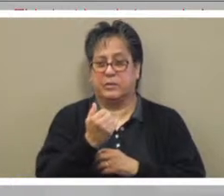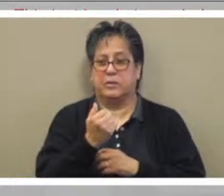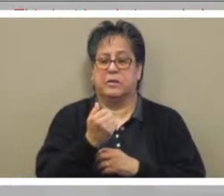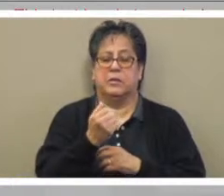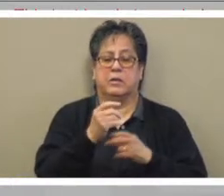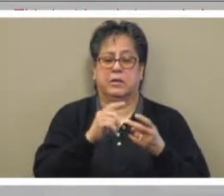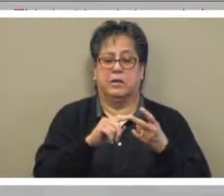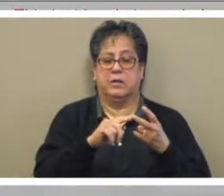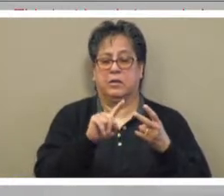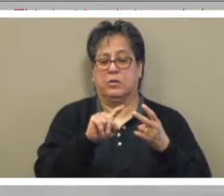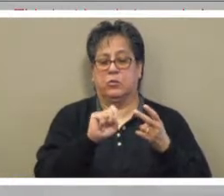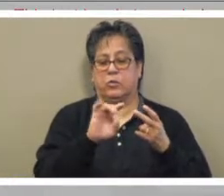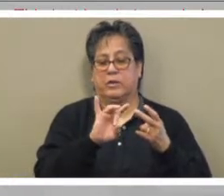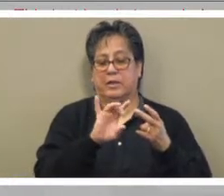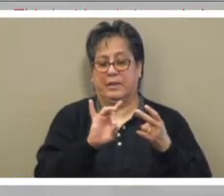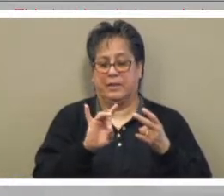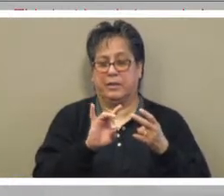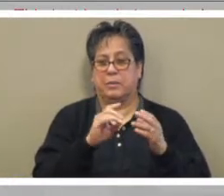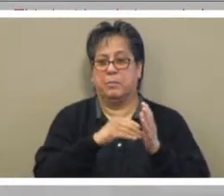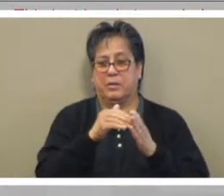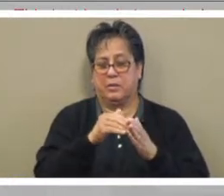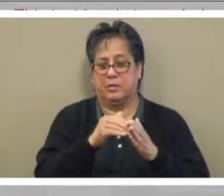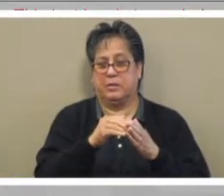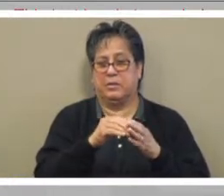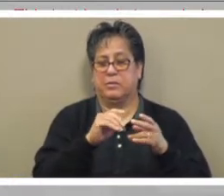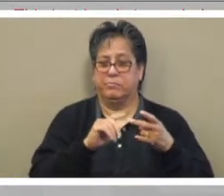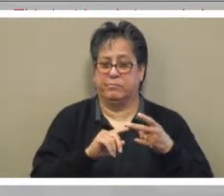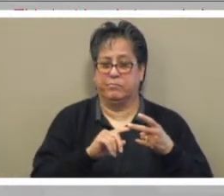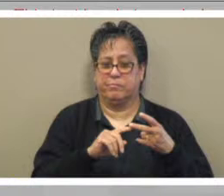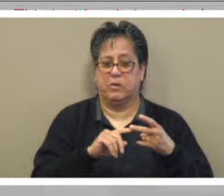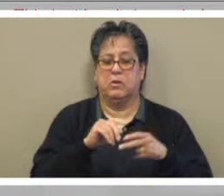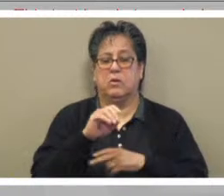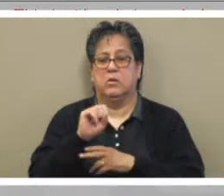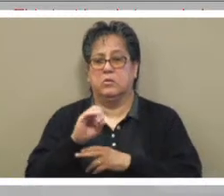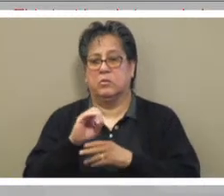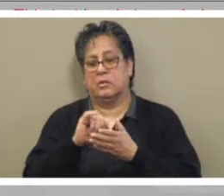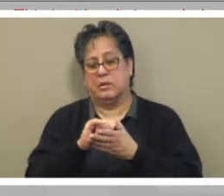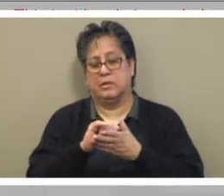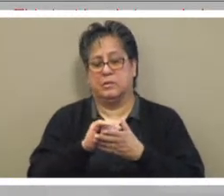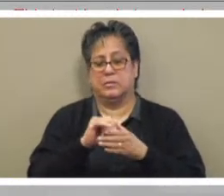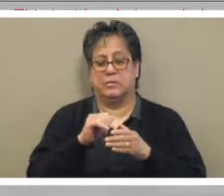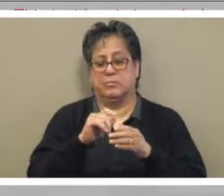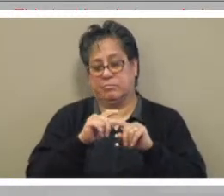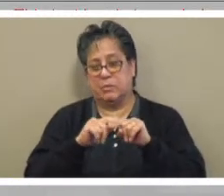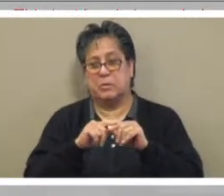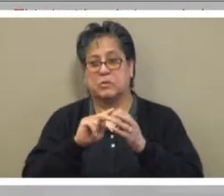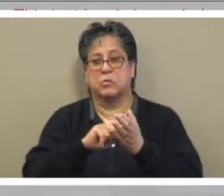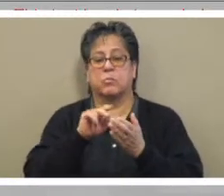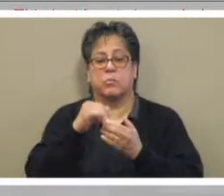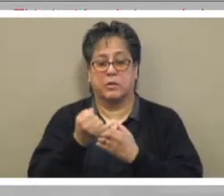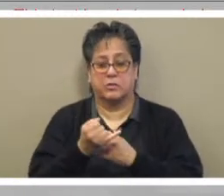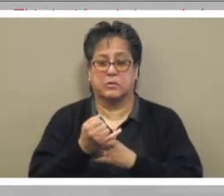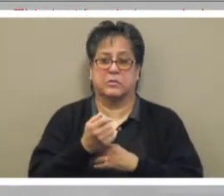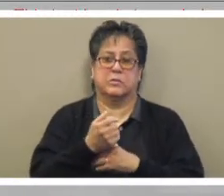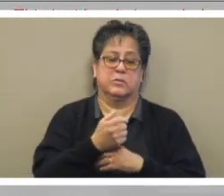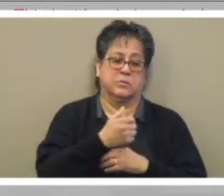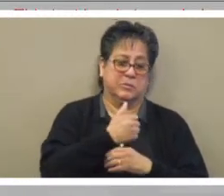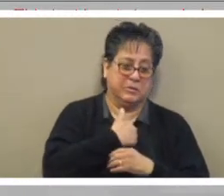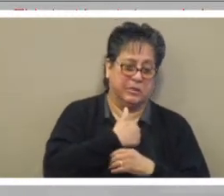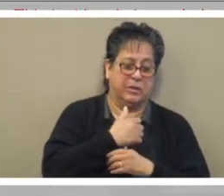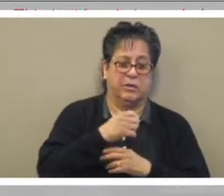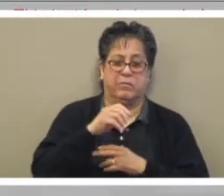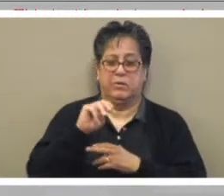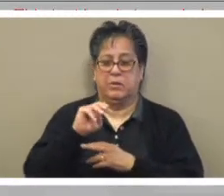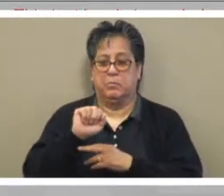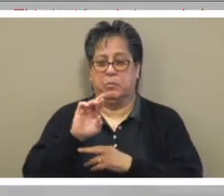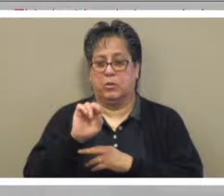another $188 million in FY 27. And so again, this is based on the timing of the projects. Again, myself, Margarita, the